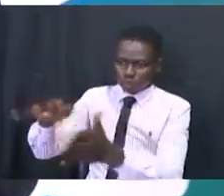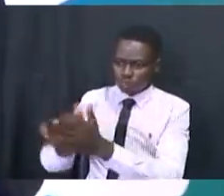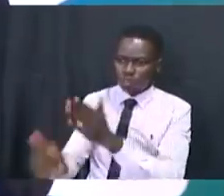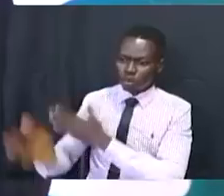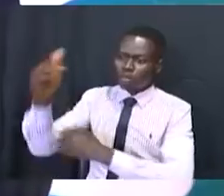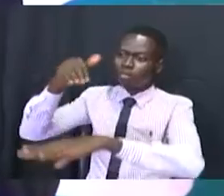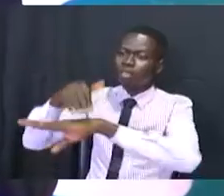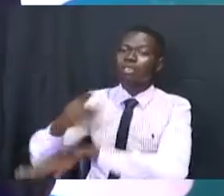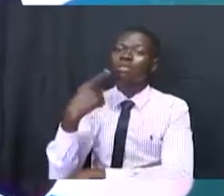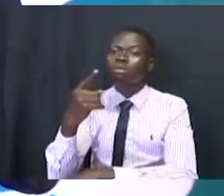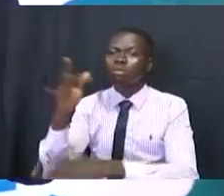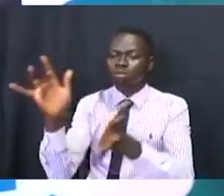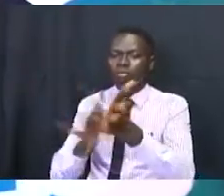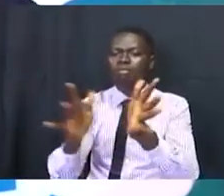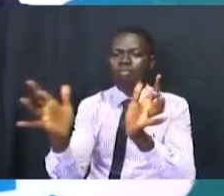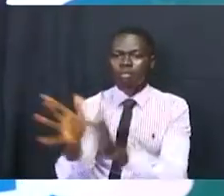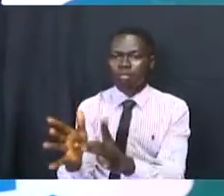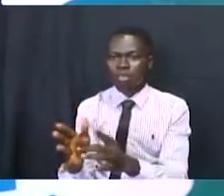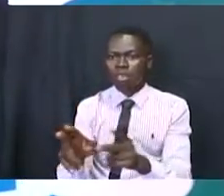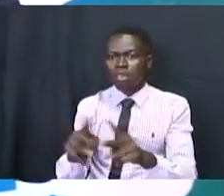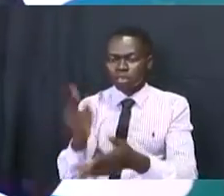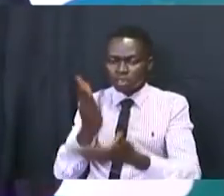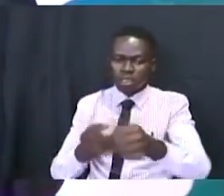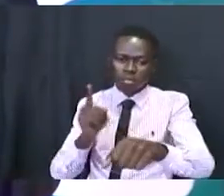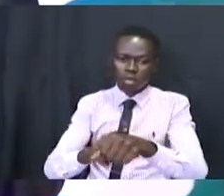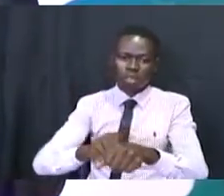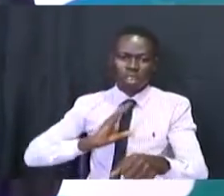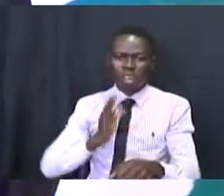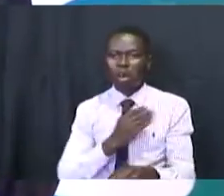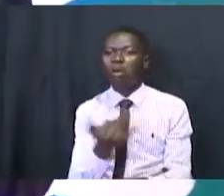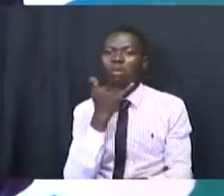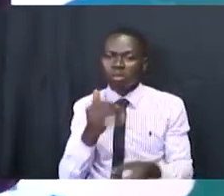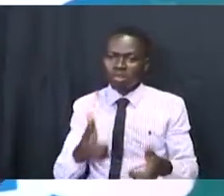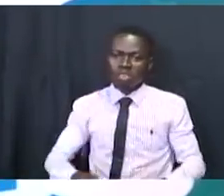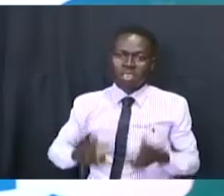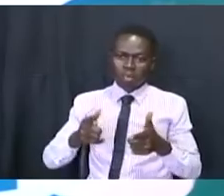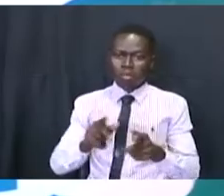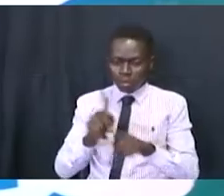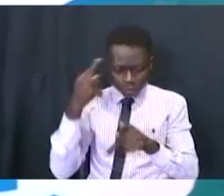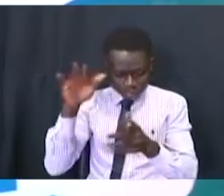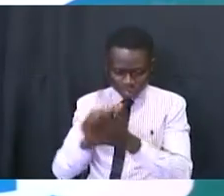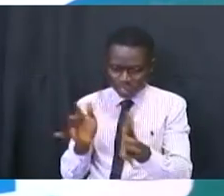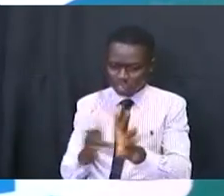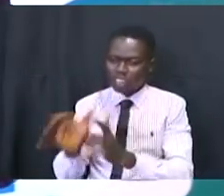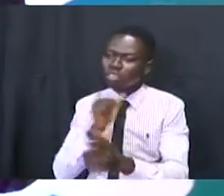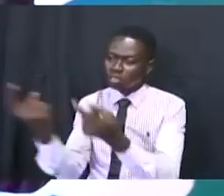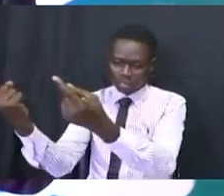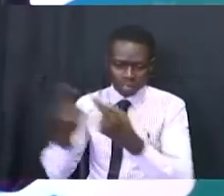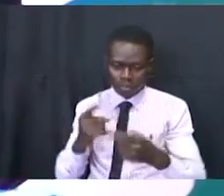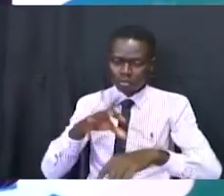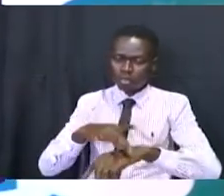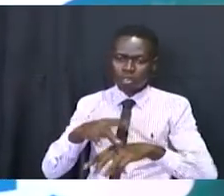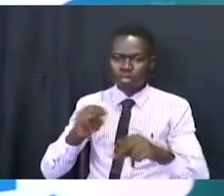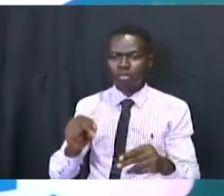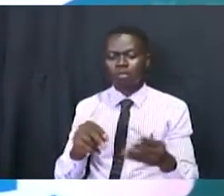sent Jesus. So sometimes by our cursed life, people think that Jesus did not come on this planet Earth. Point